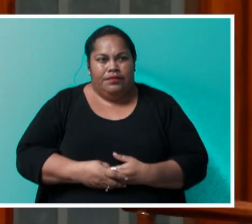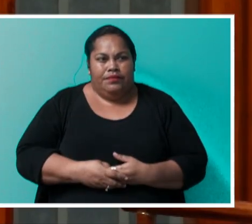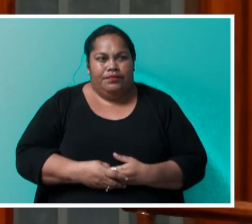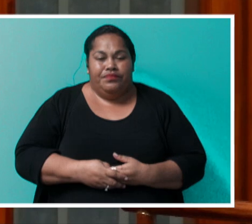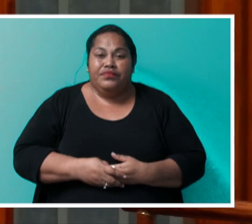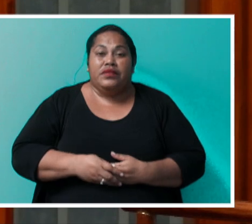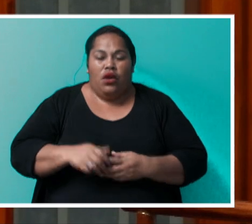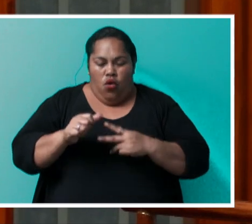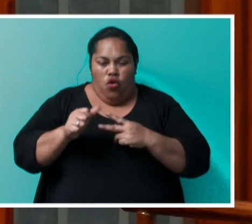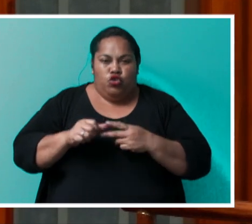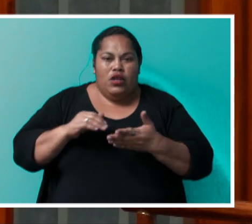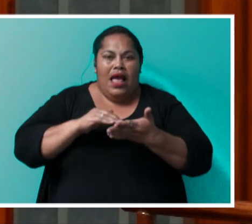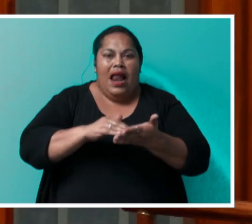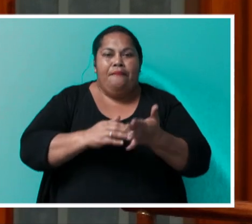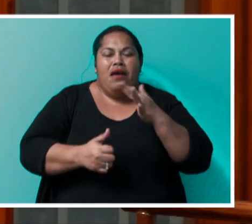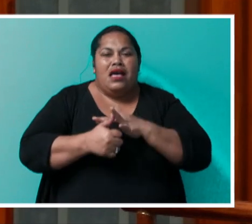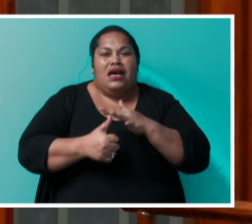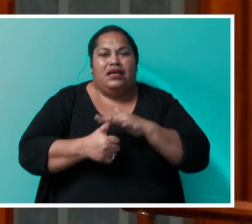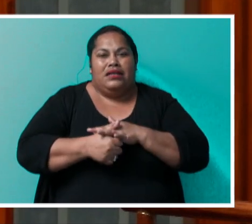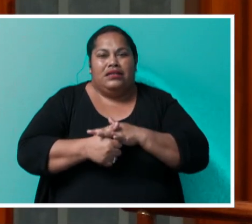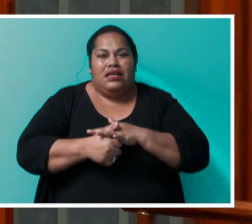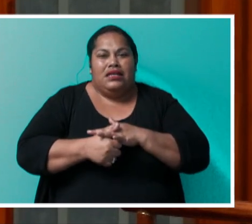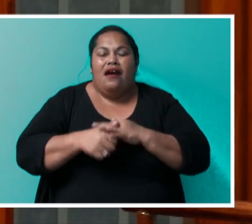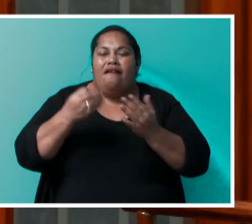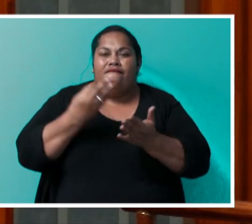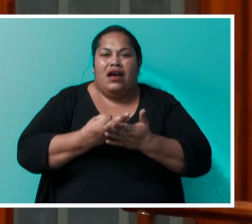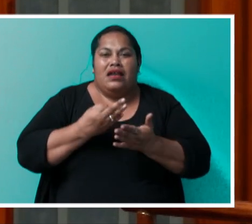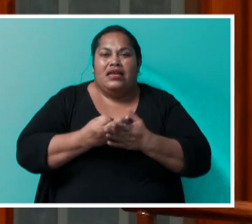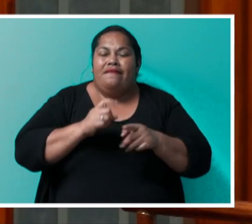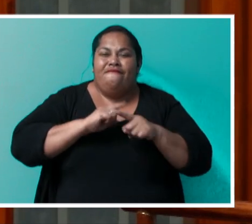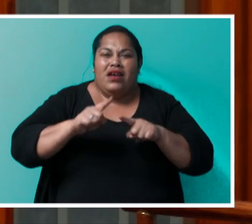help access to finance faster,